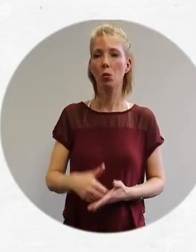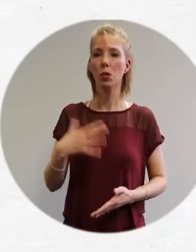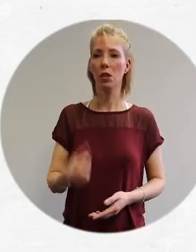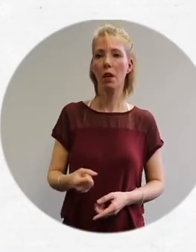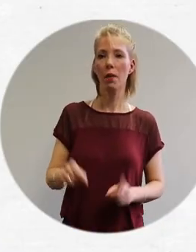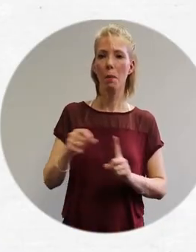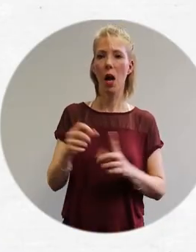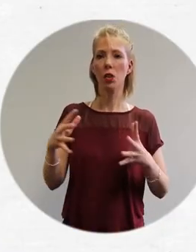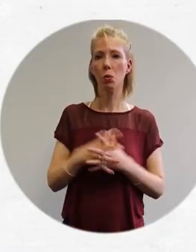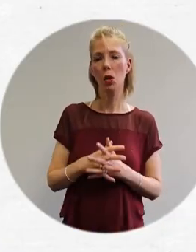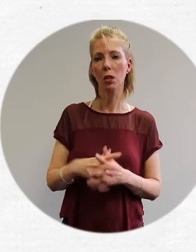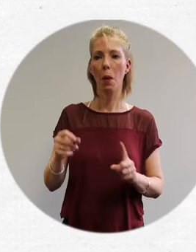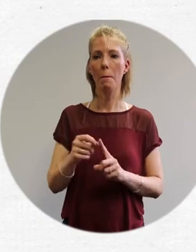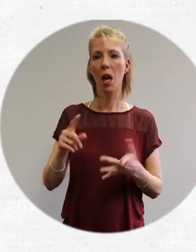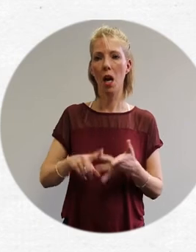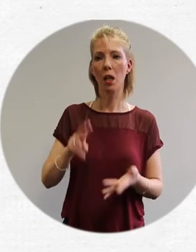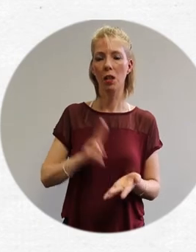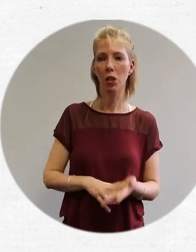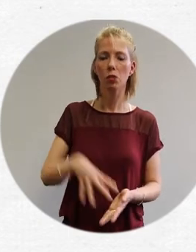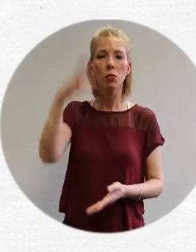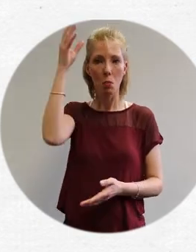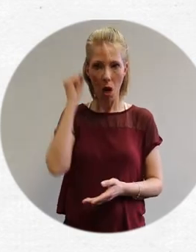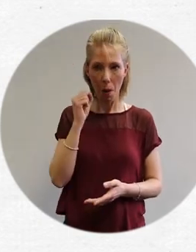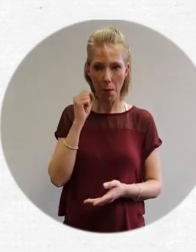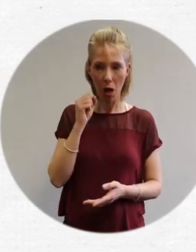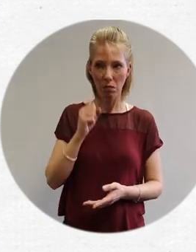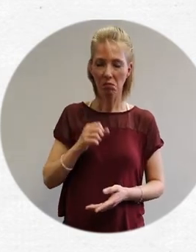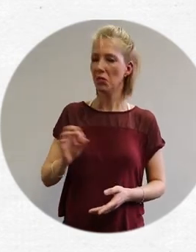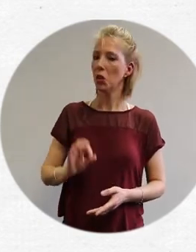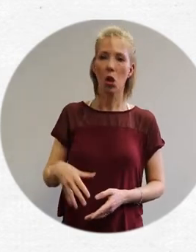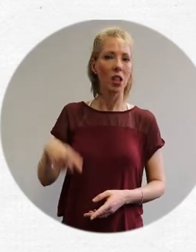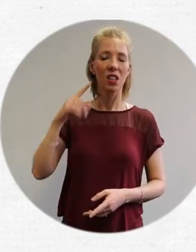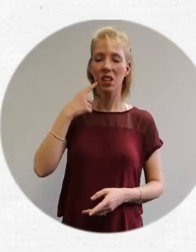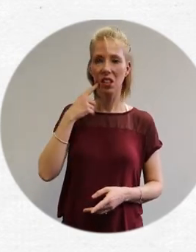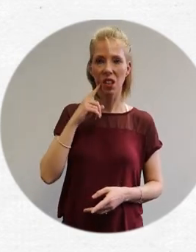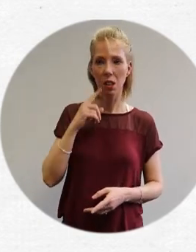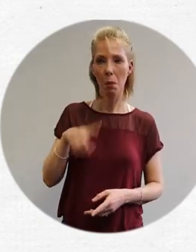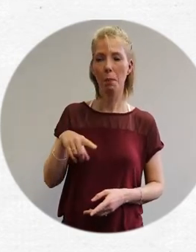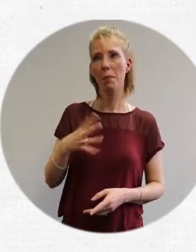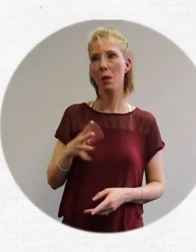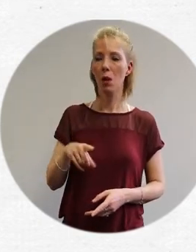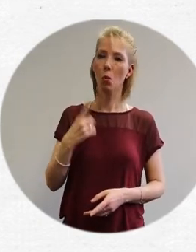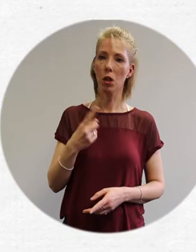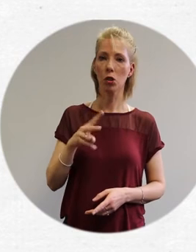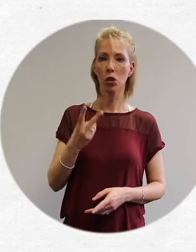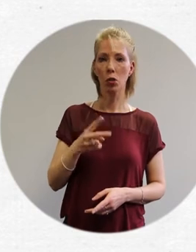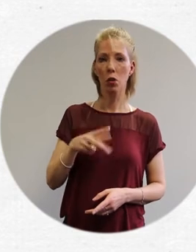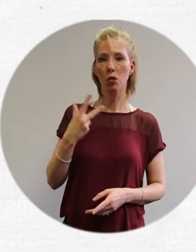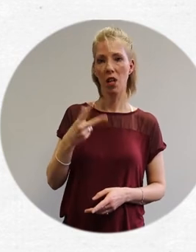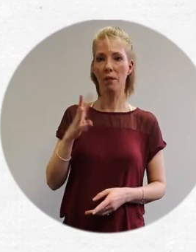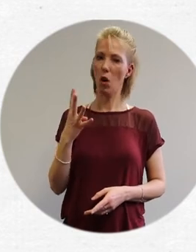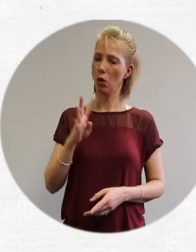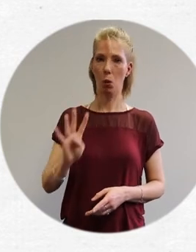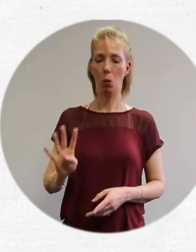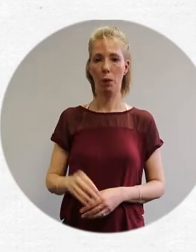Make sure your password or pin is something you can remember but not something easy to guess